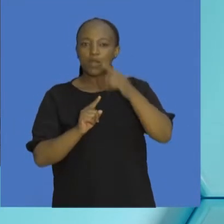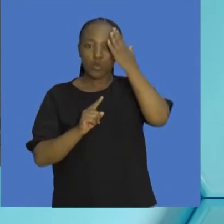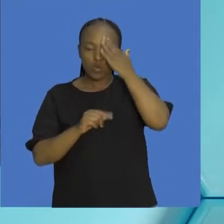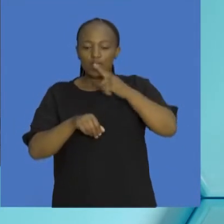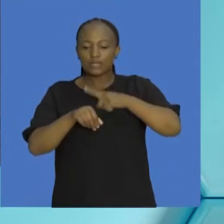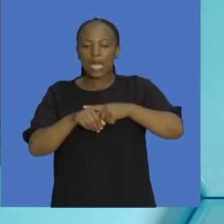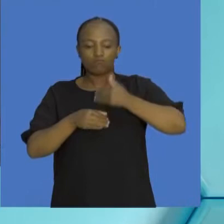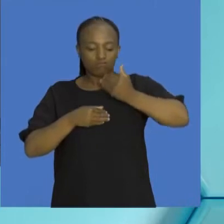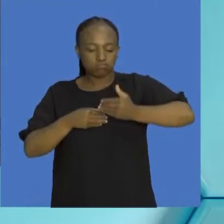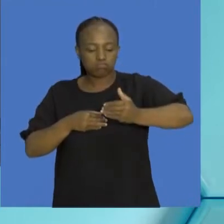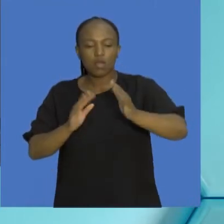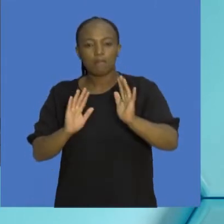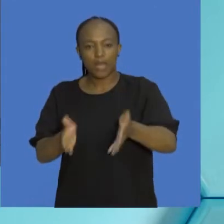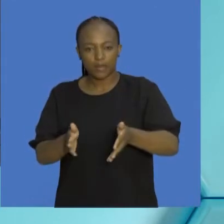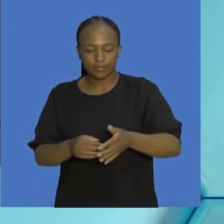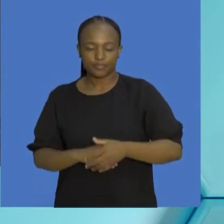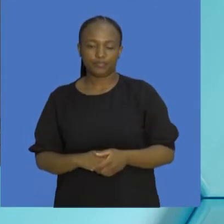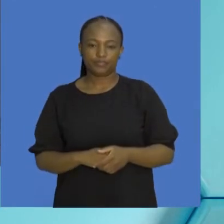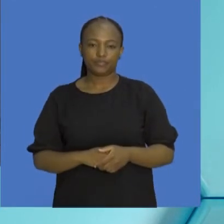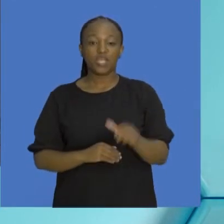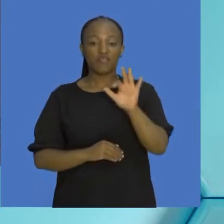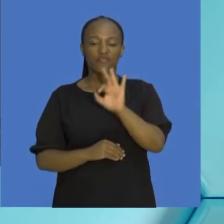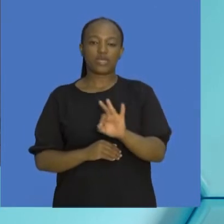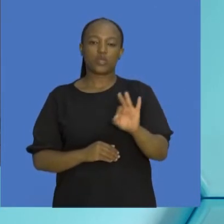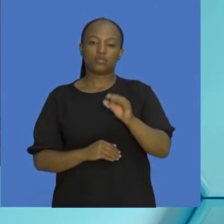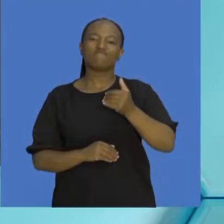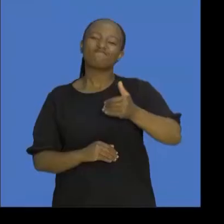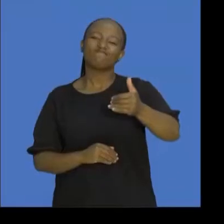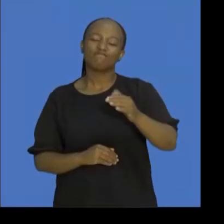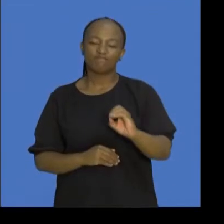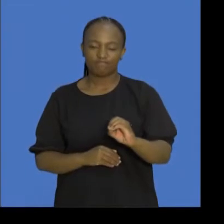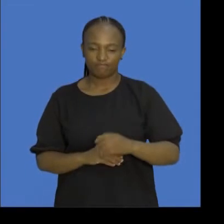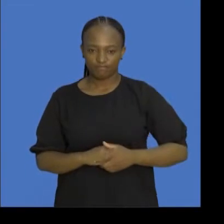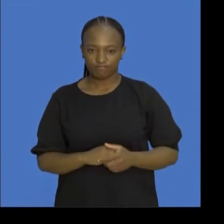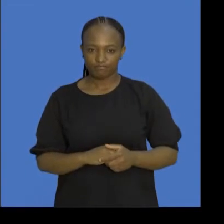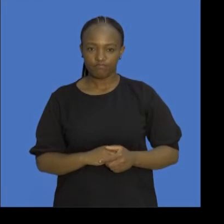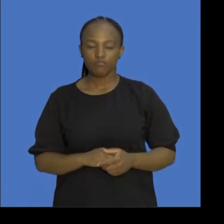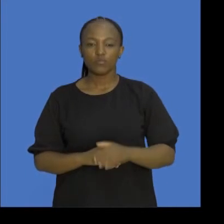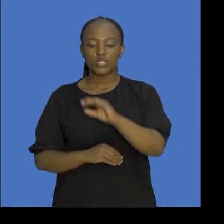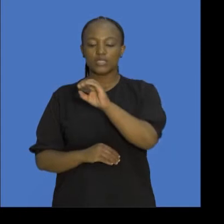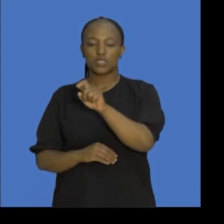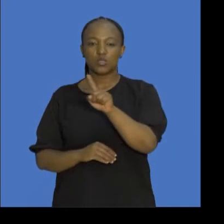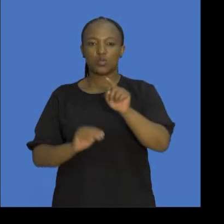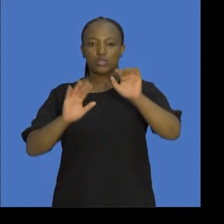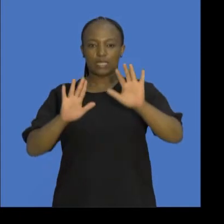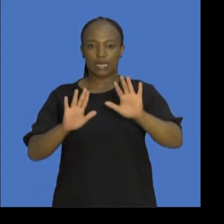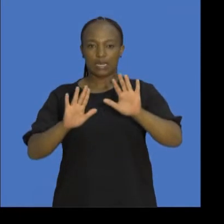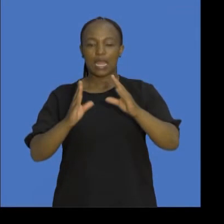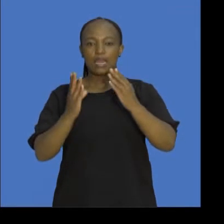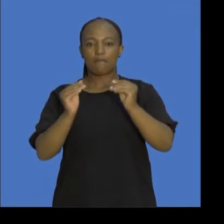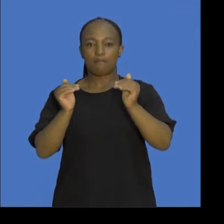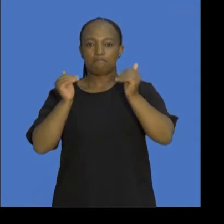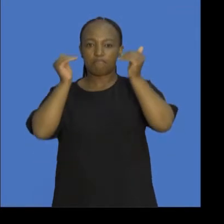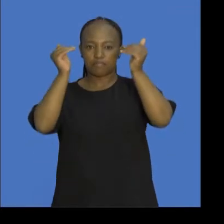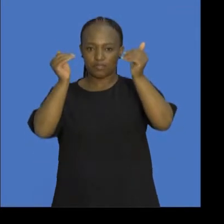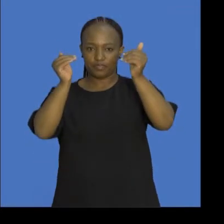is the frequency. Are we together? So the frequency, if you look at 0 to 10,